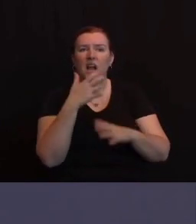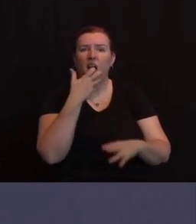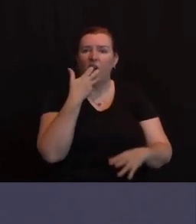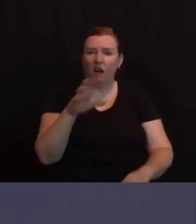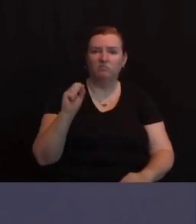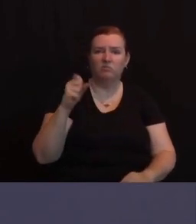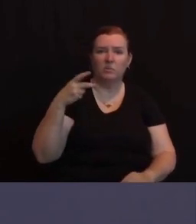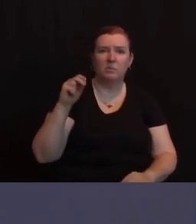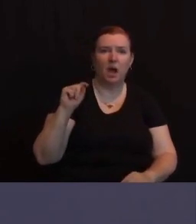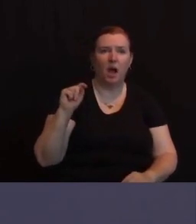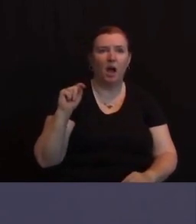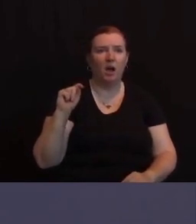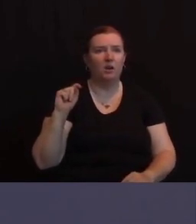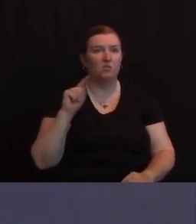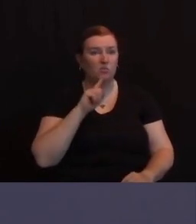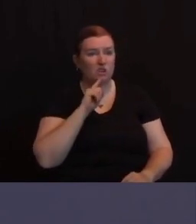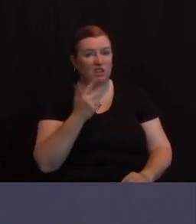Florida,